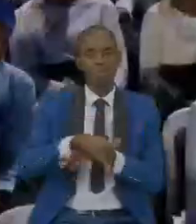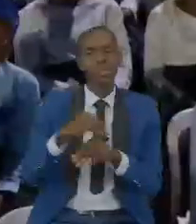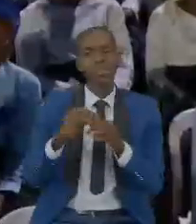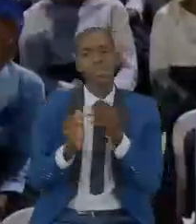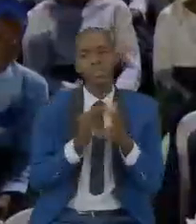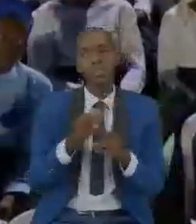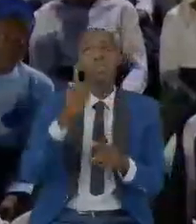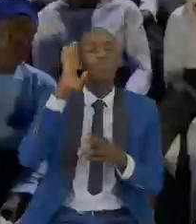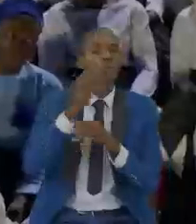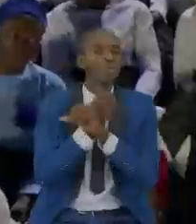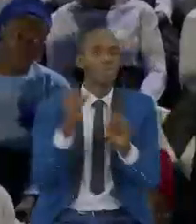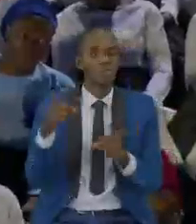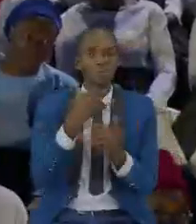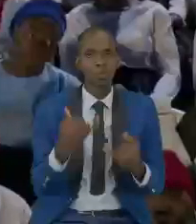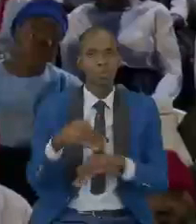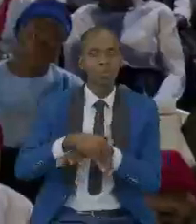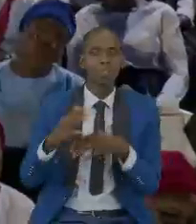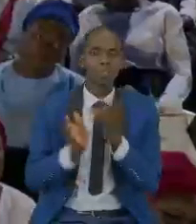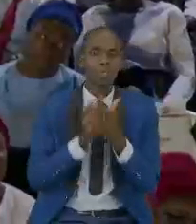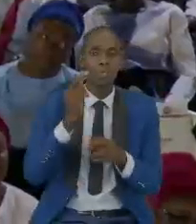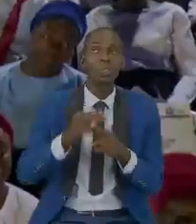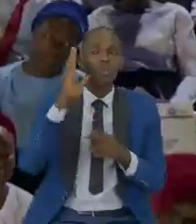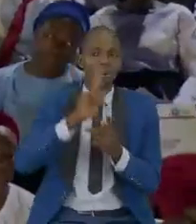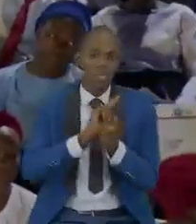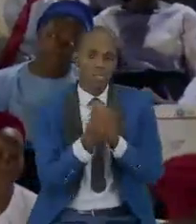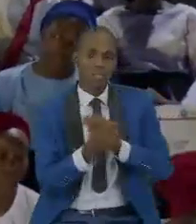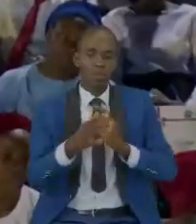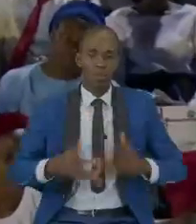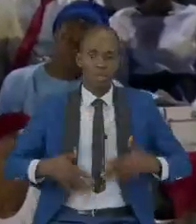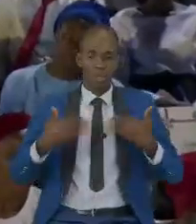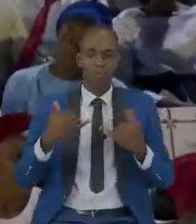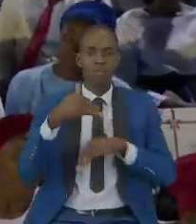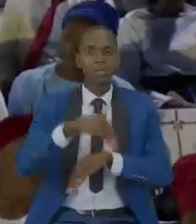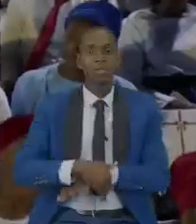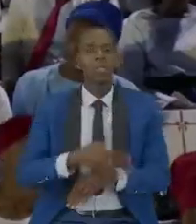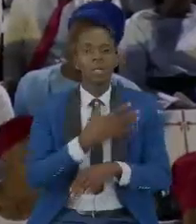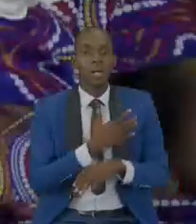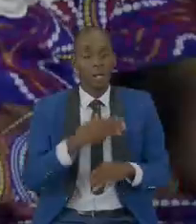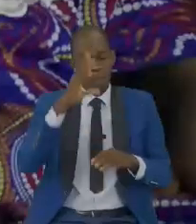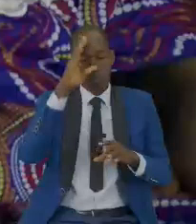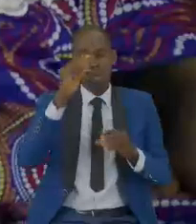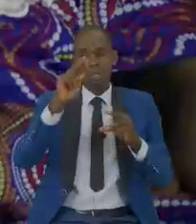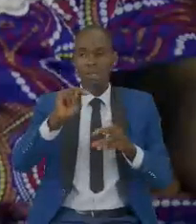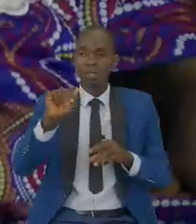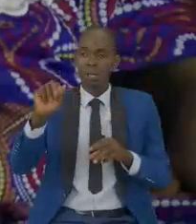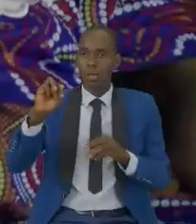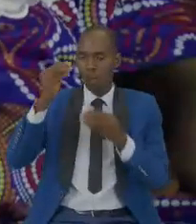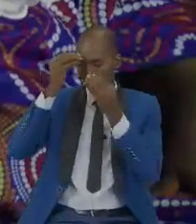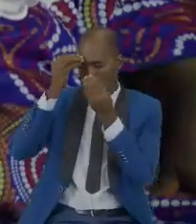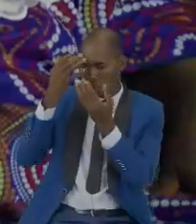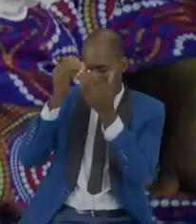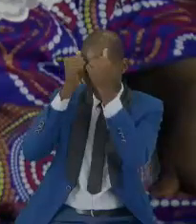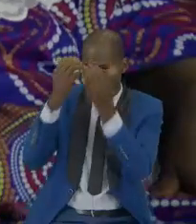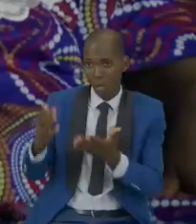tonight. It will transform your life tonight. And he dipped himself seven times in Jordan